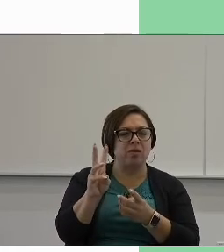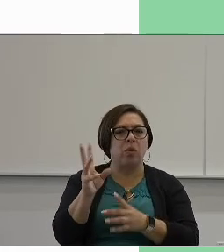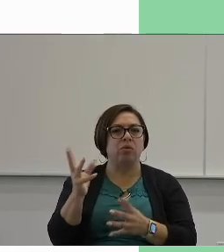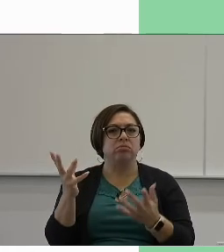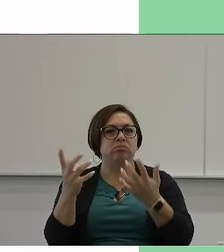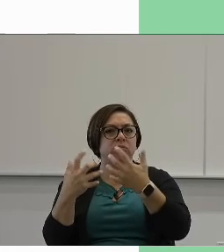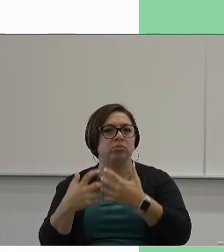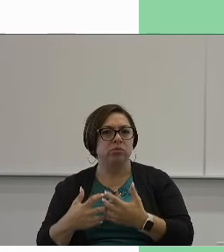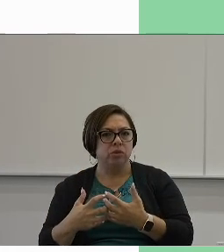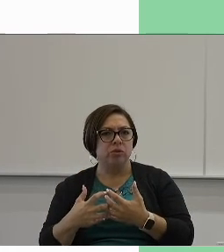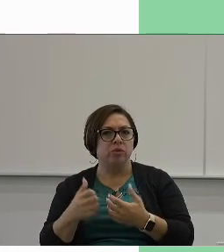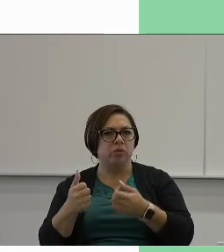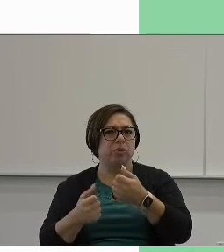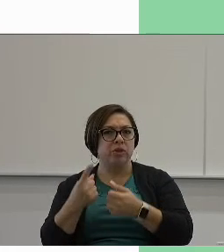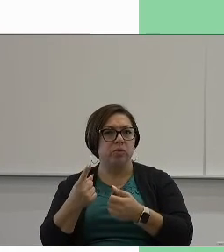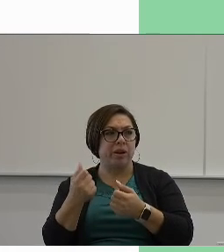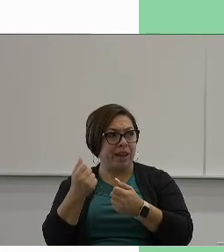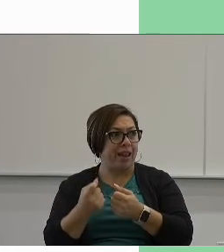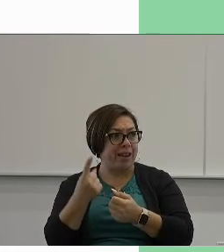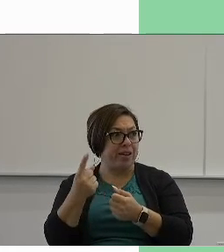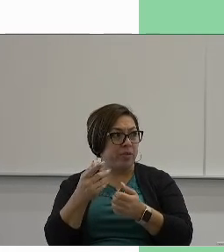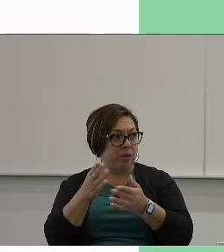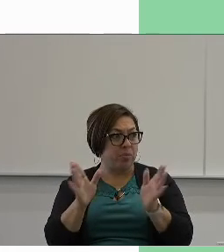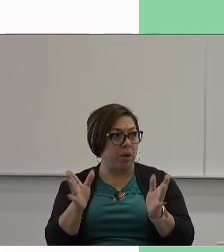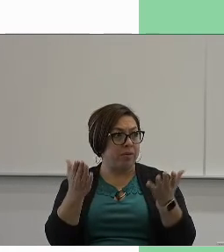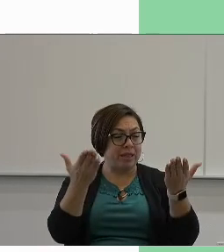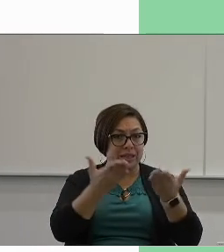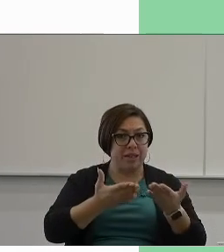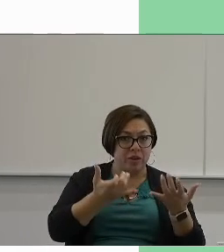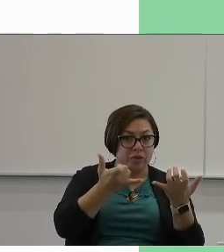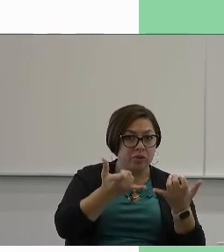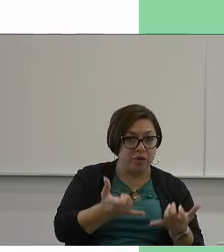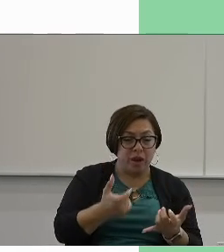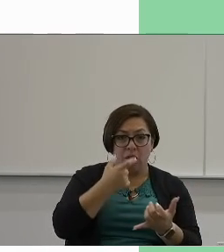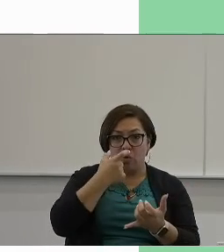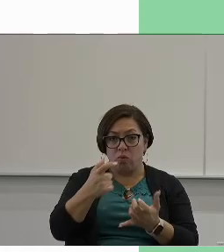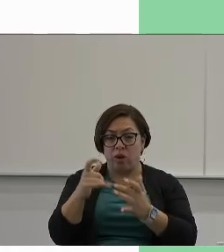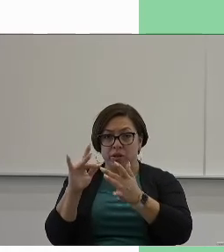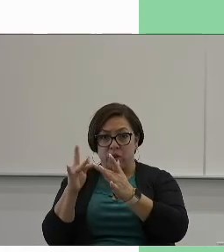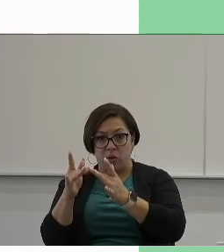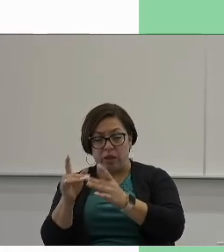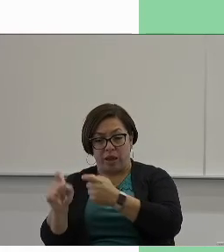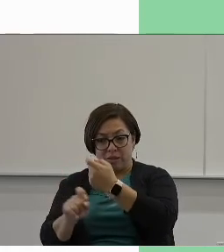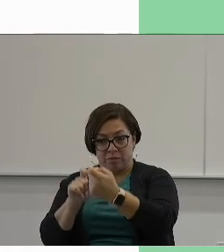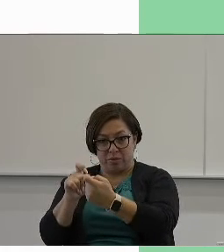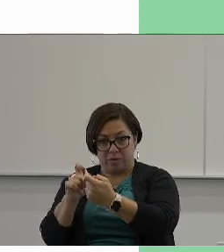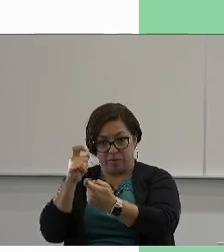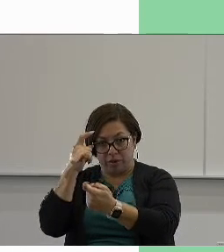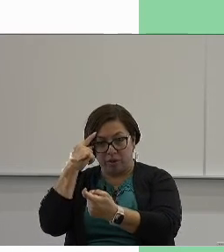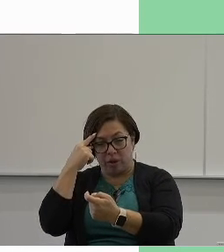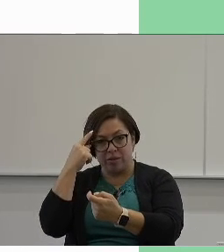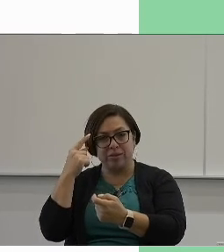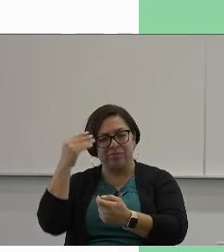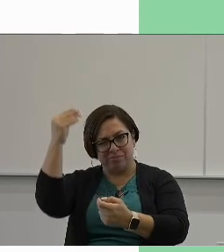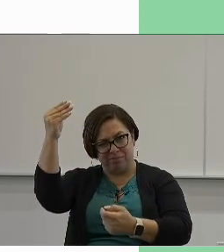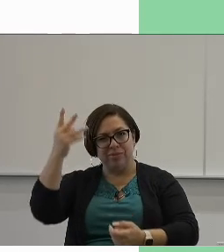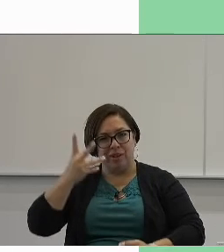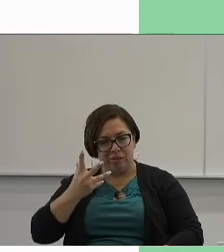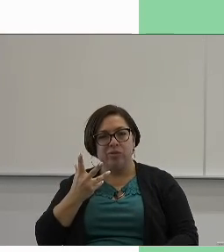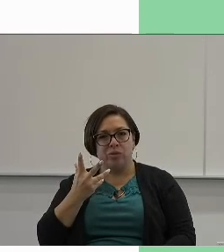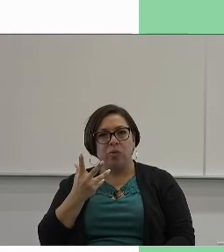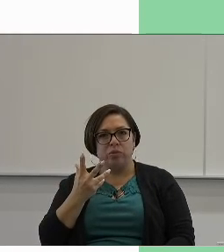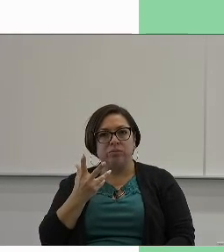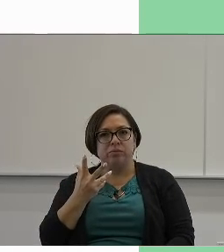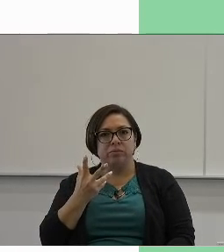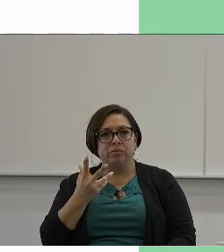So if anyone in the public, either here today or watching this online, has specific thoughts about that, please do feel free to stand up and give us some public